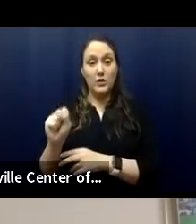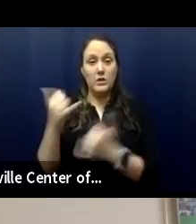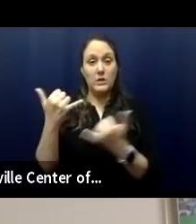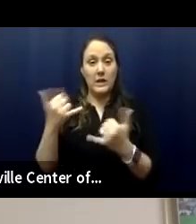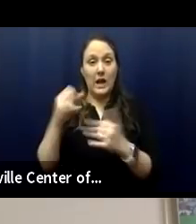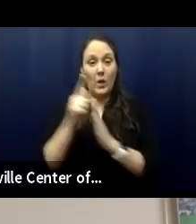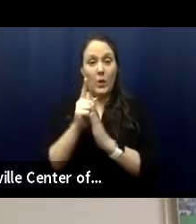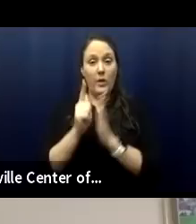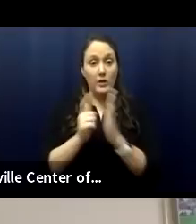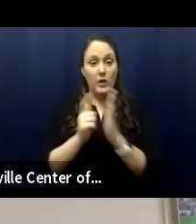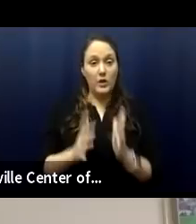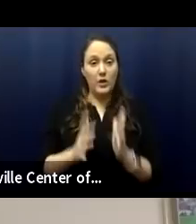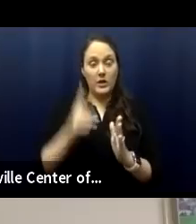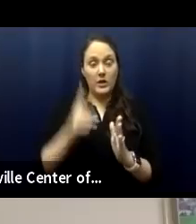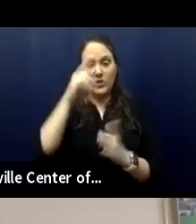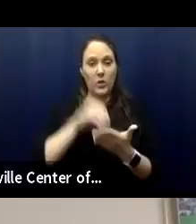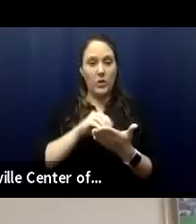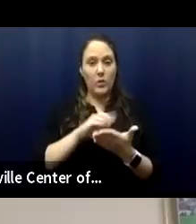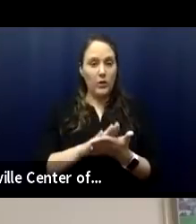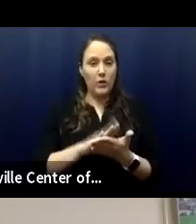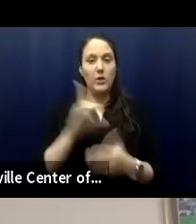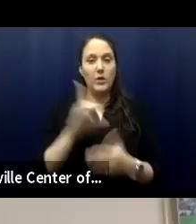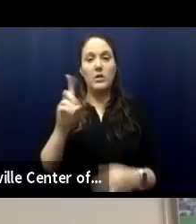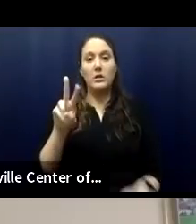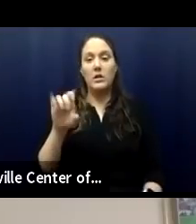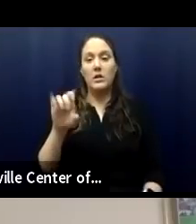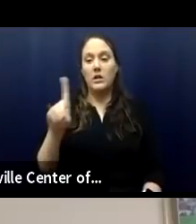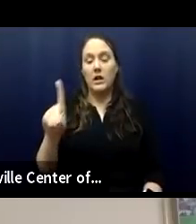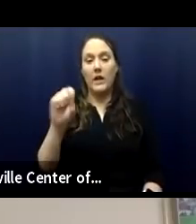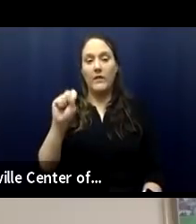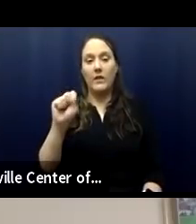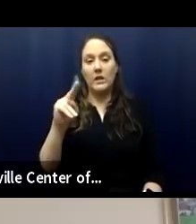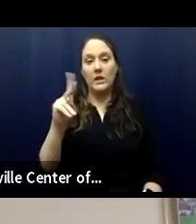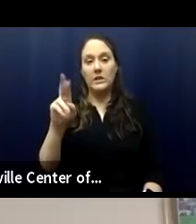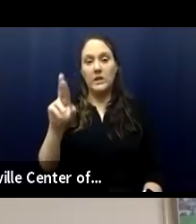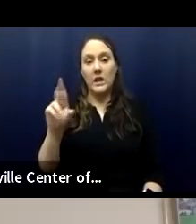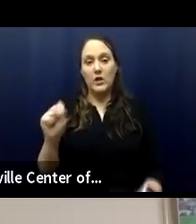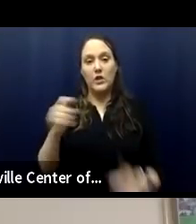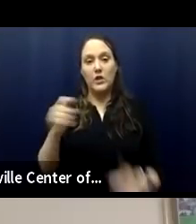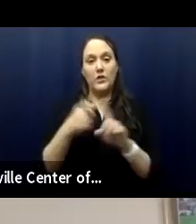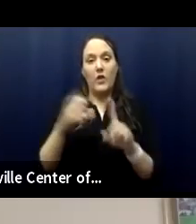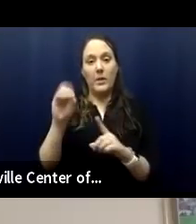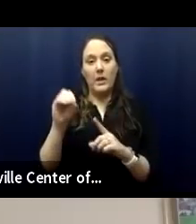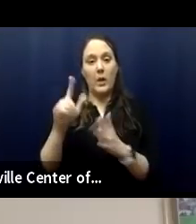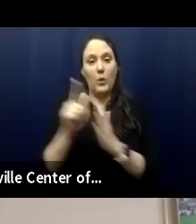that David Sanders from the county law office is now the attorney for our board.